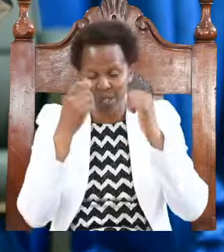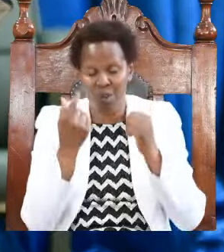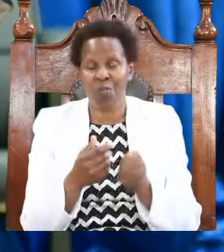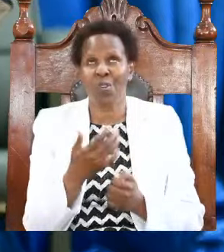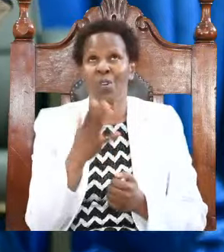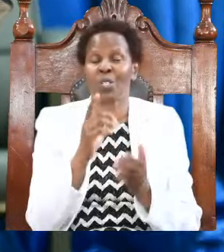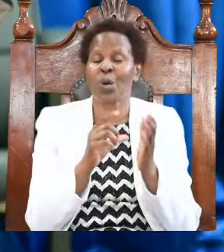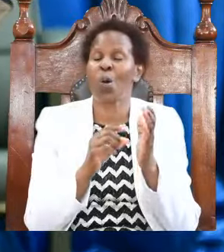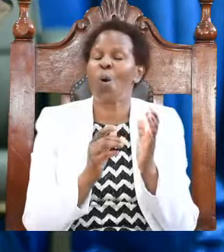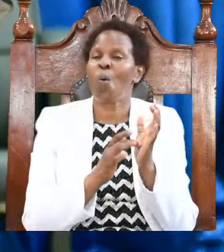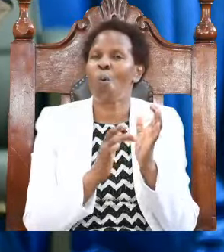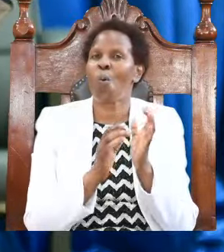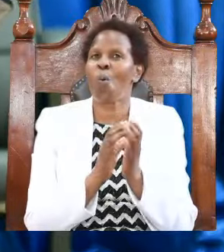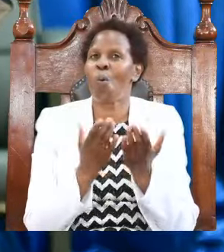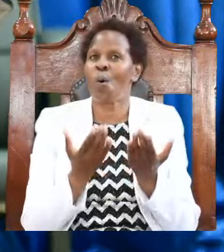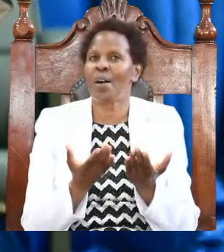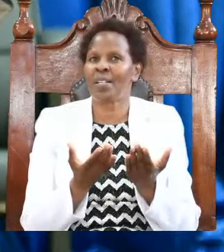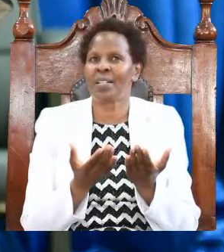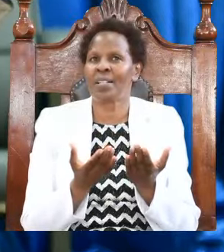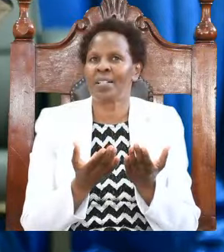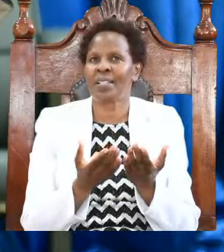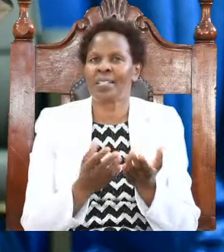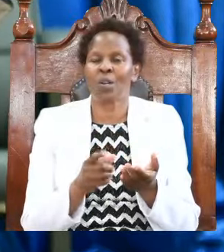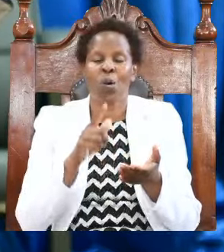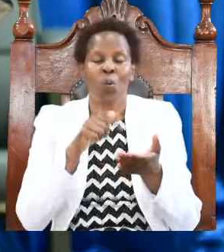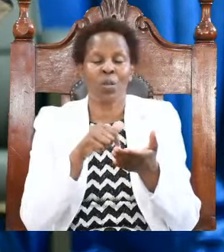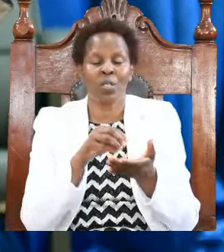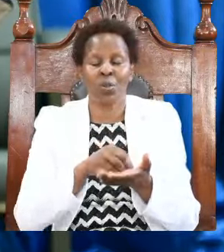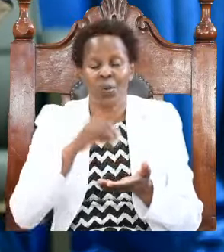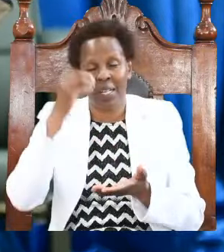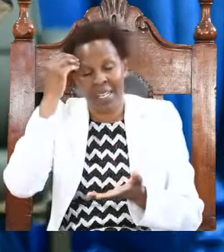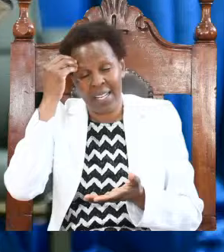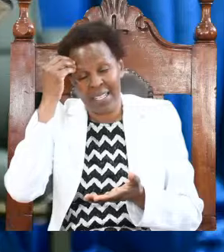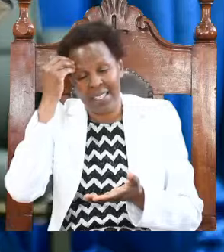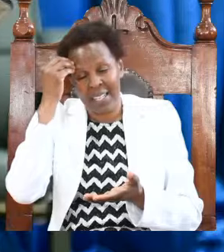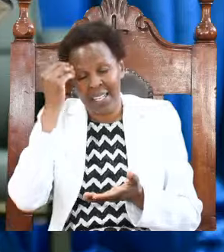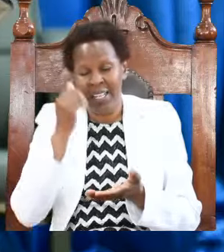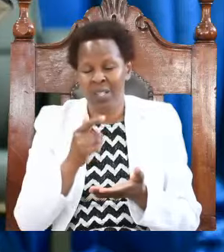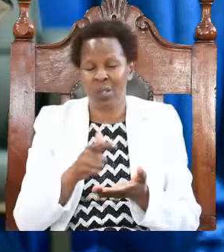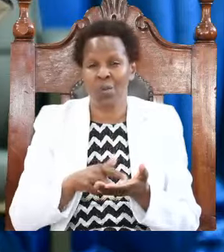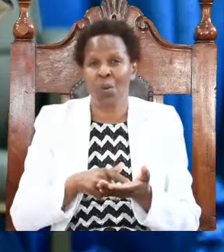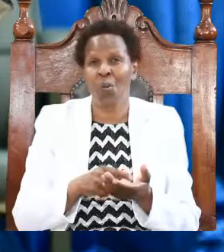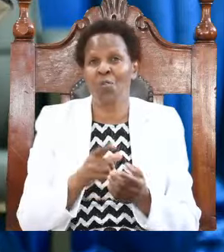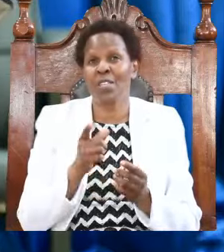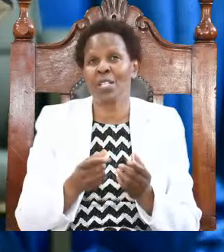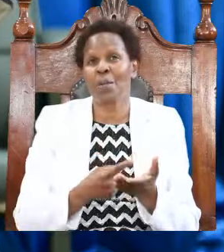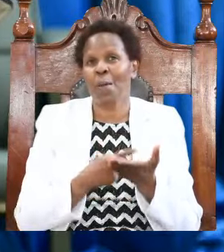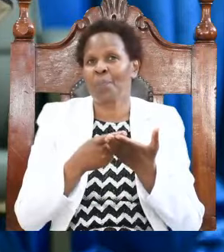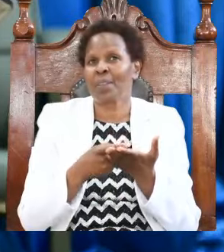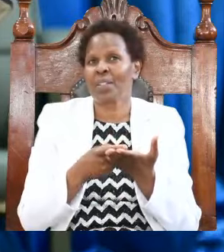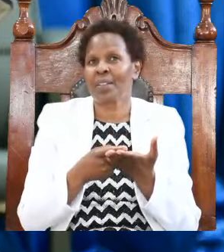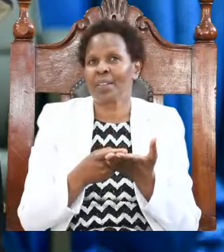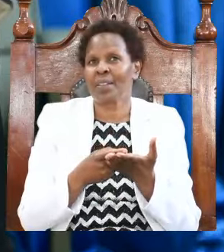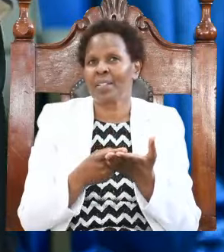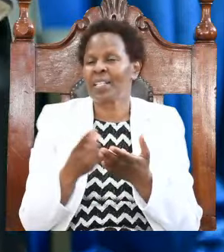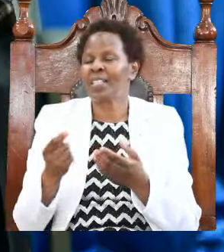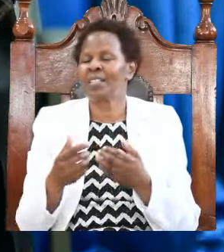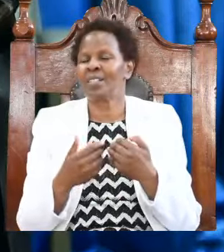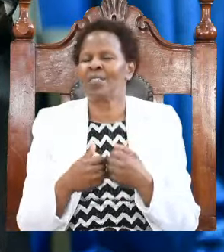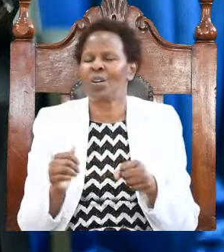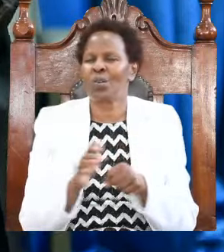reading, and this is what I learned. This is how I've been challenged over this past 1 week. I attend many